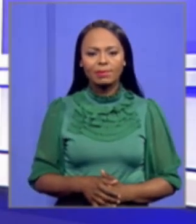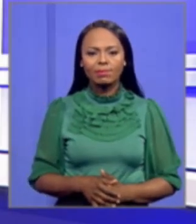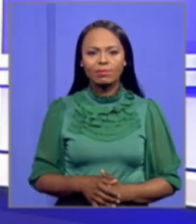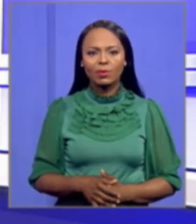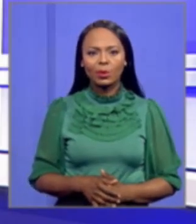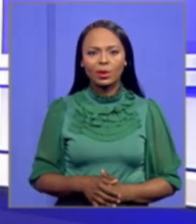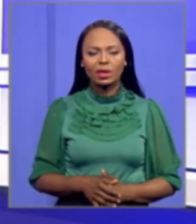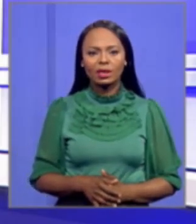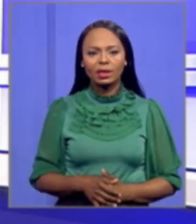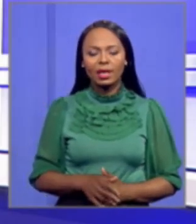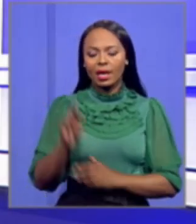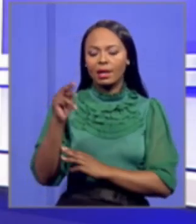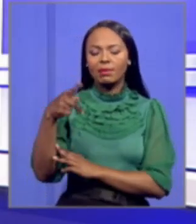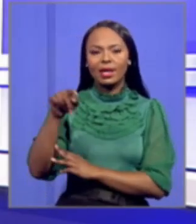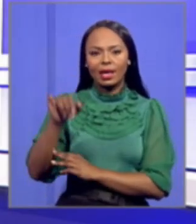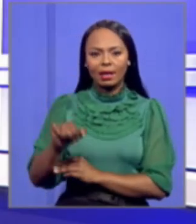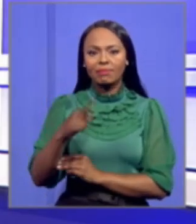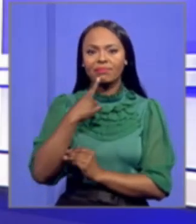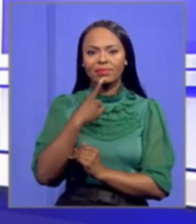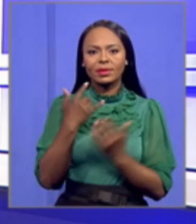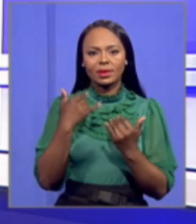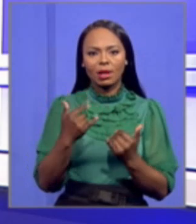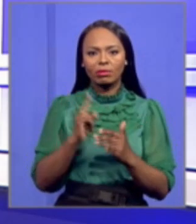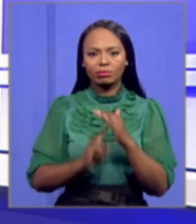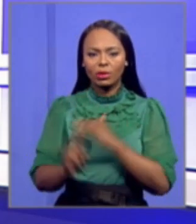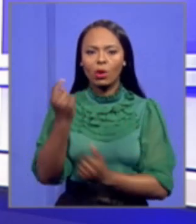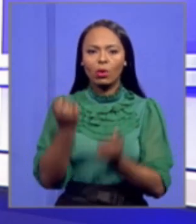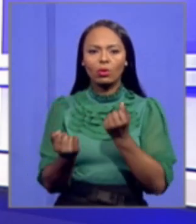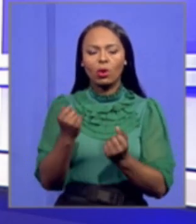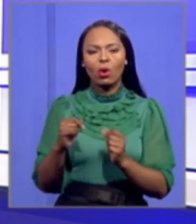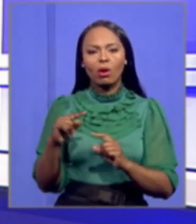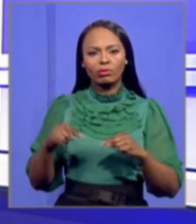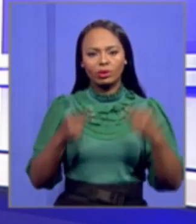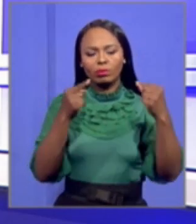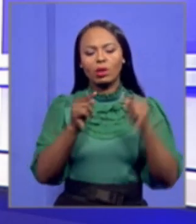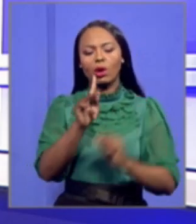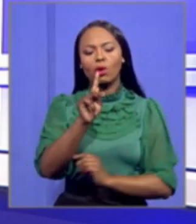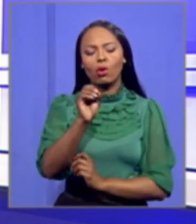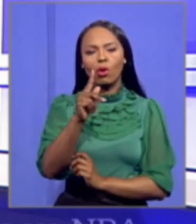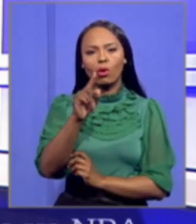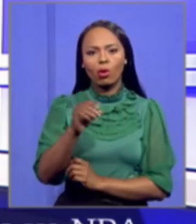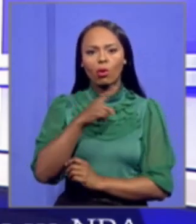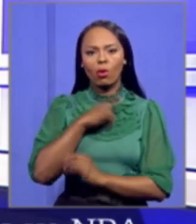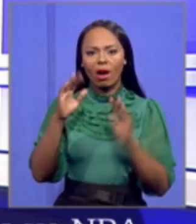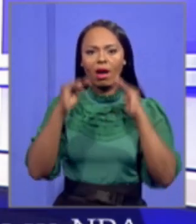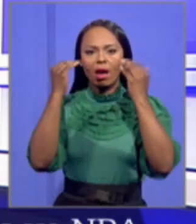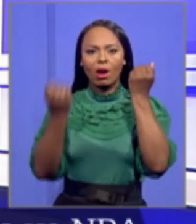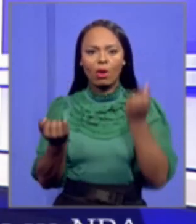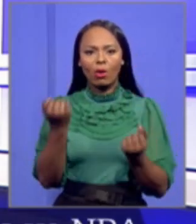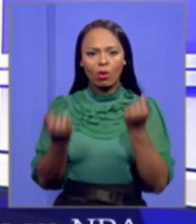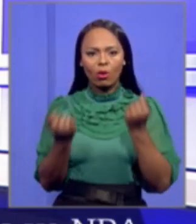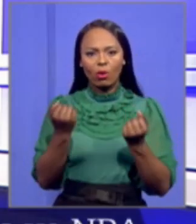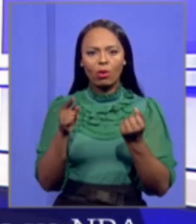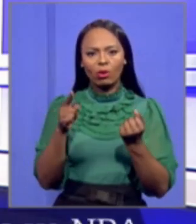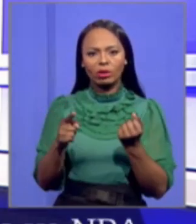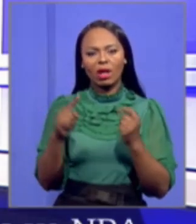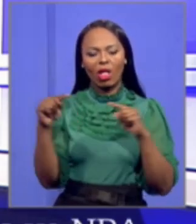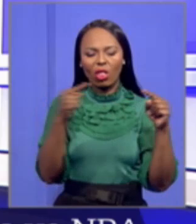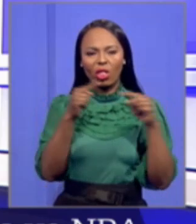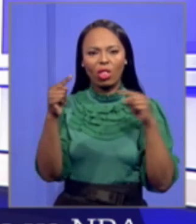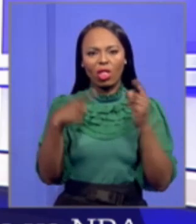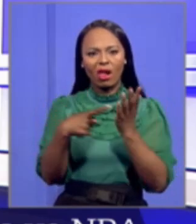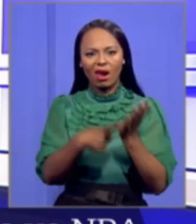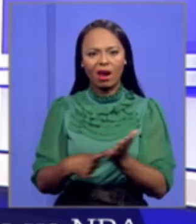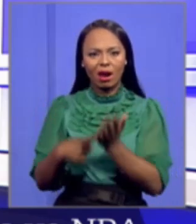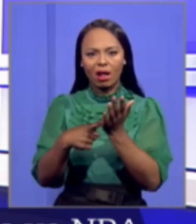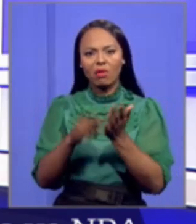Ka ho le leng NPA e re e tla hlahlela nyewe kgahlano le Matshelakoko hape ka morao re lekgotla le ikgethang la dinyewe tsa ditulo tsa molao Metal Back Mpumalanga